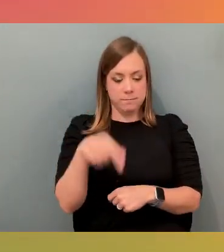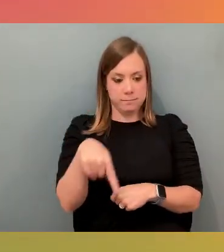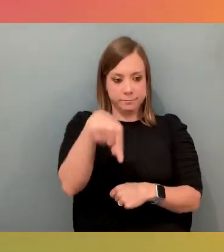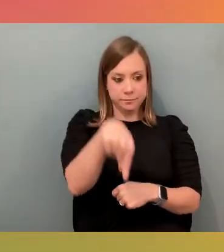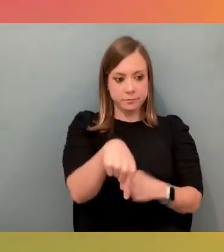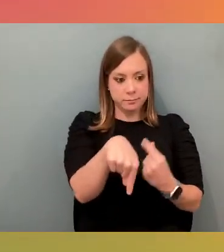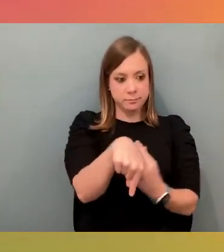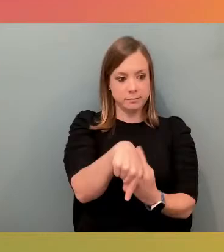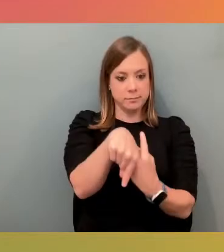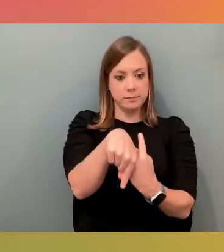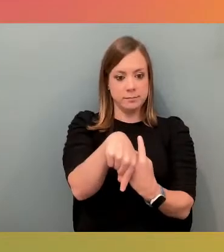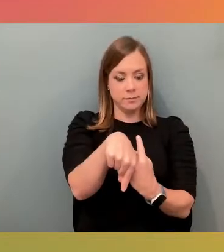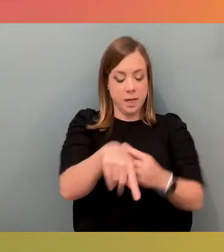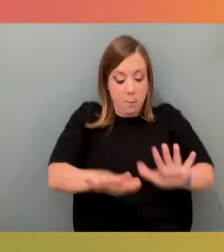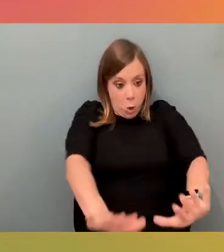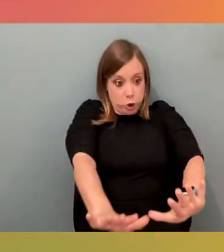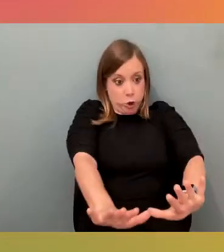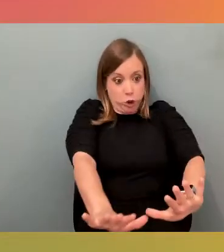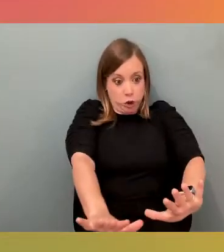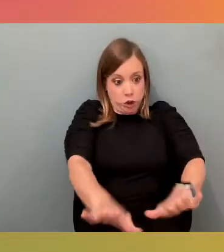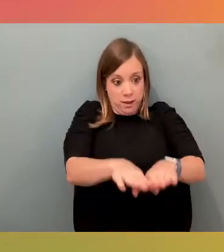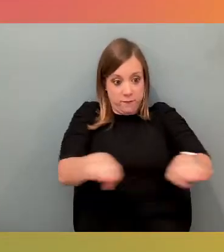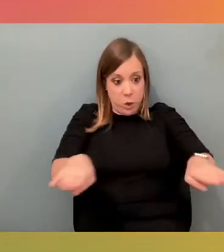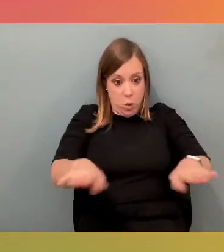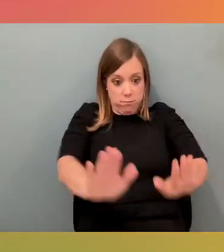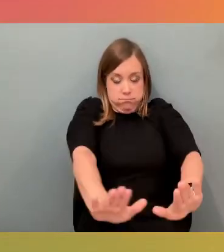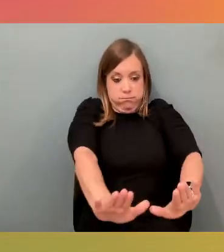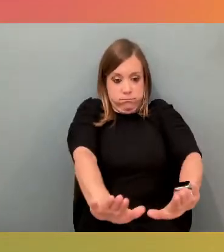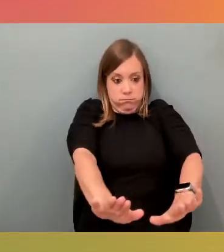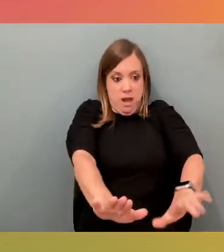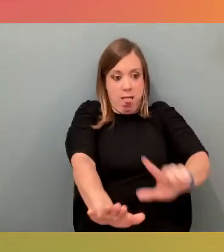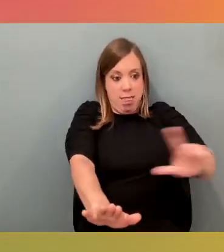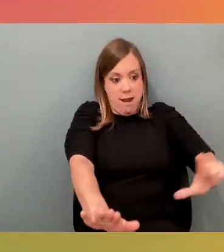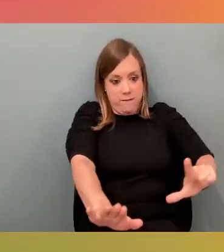both hands. Reach those left toes nice and high.